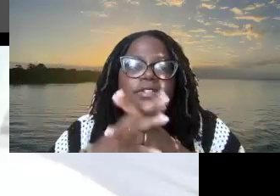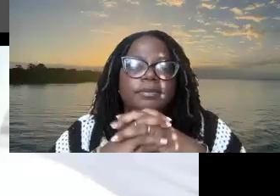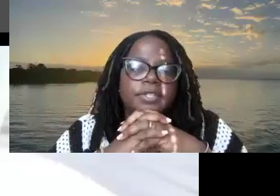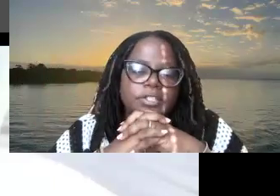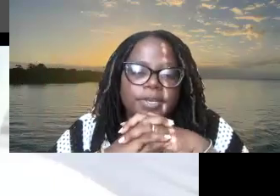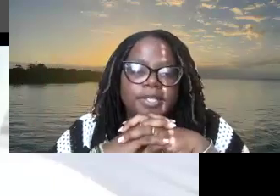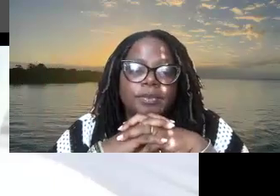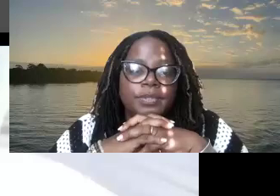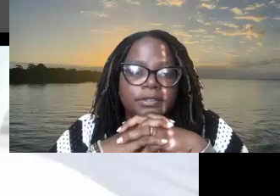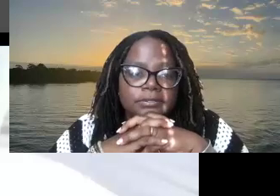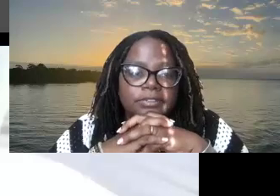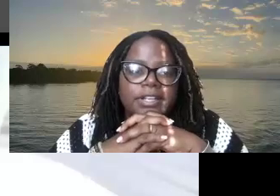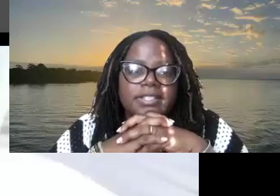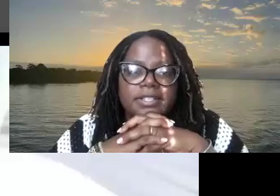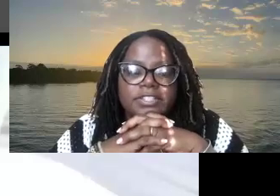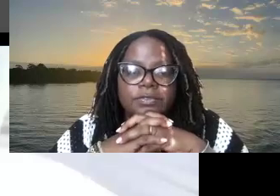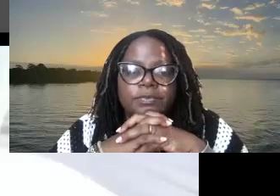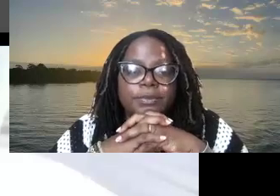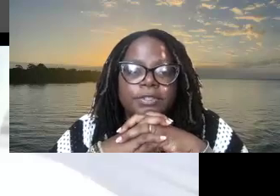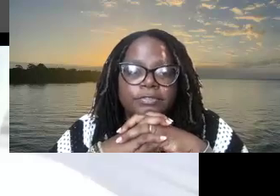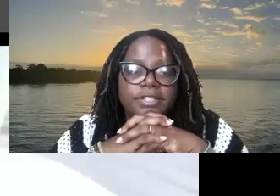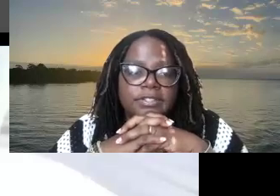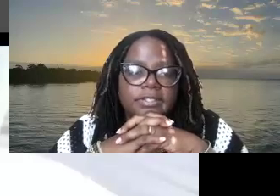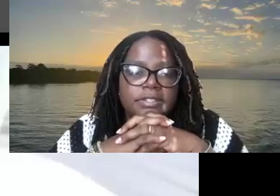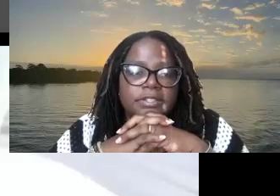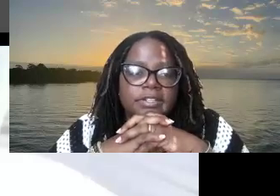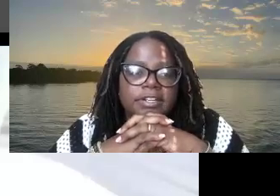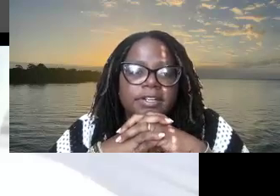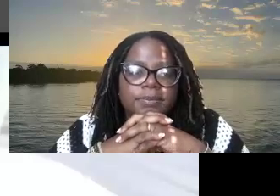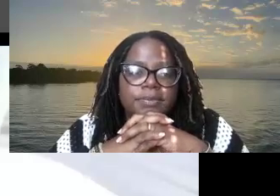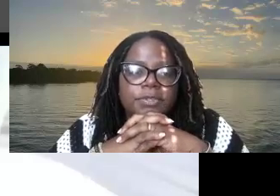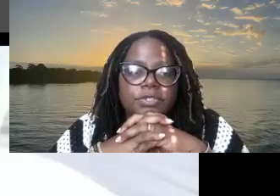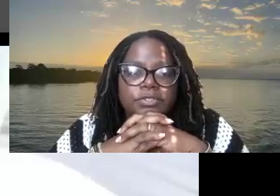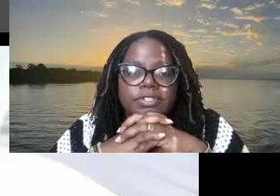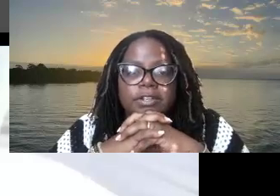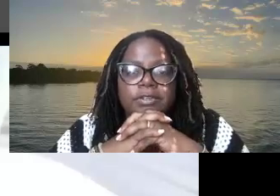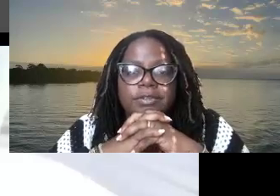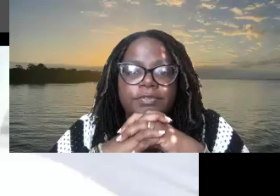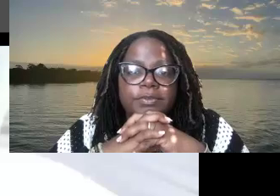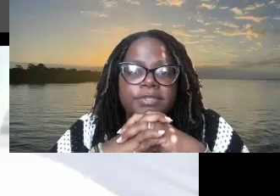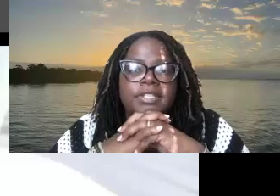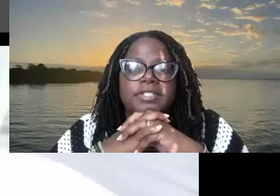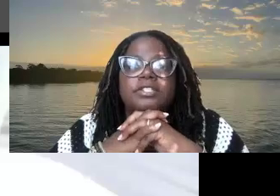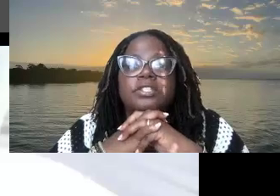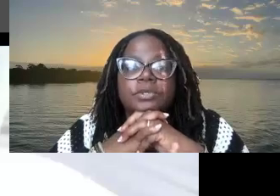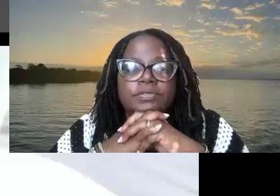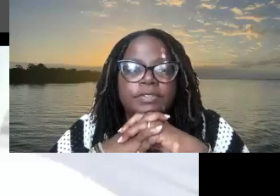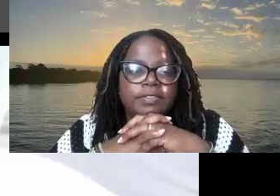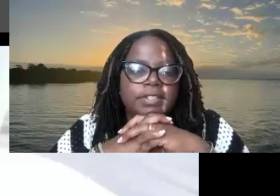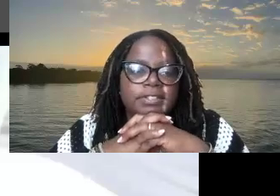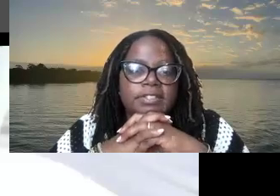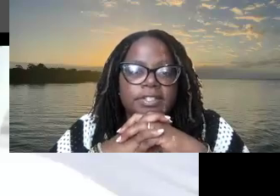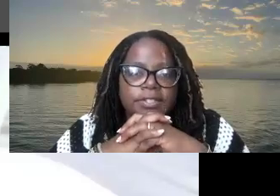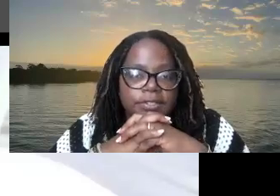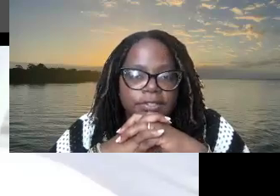control. We talked about it in the wheel, right? Isolation from family and friends. Using drugs, alcohol, or other influences as an excuse